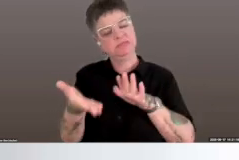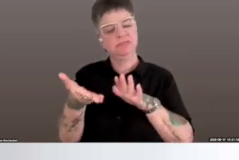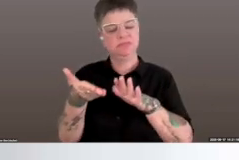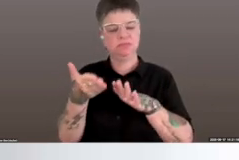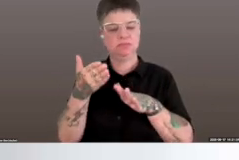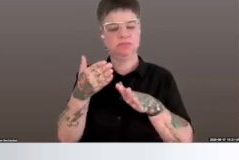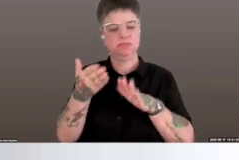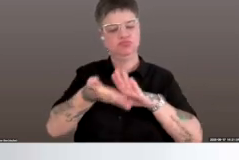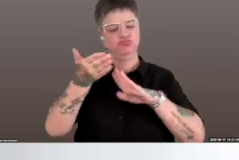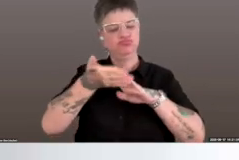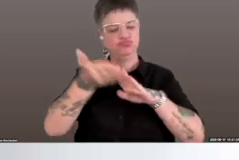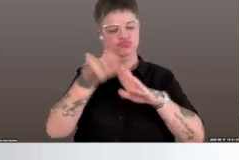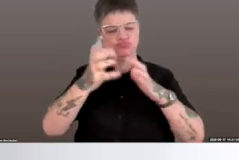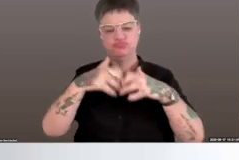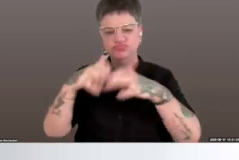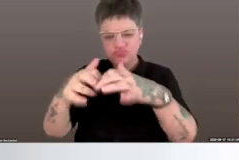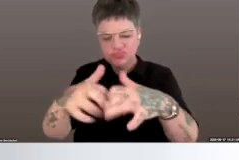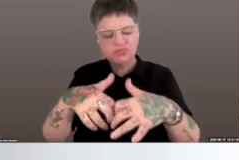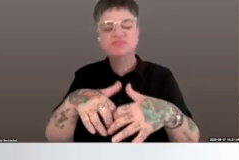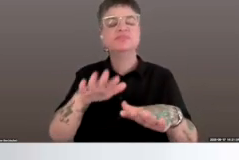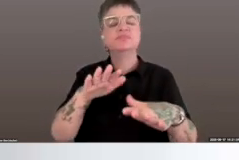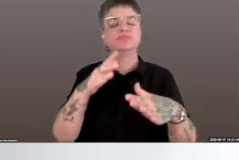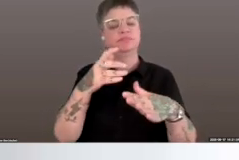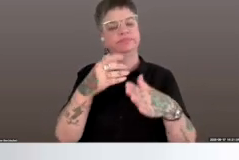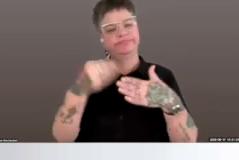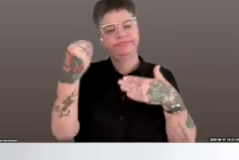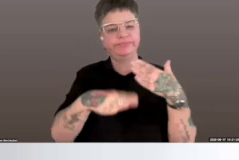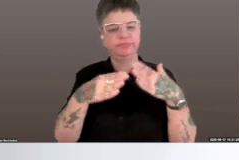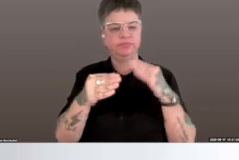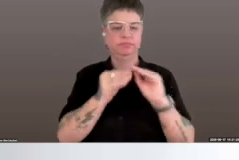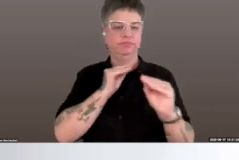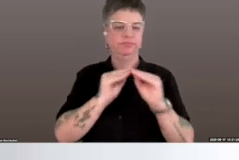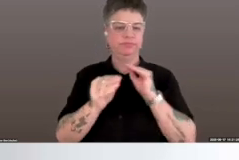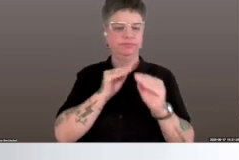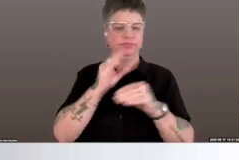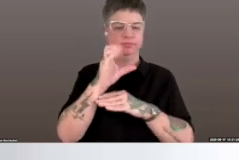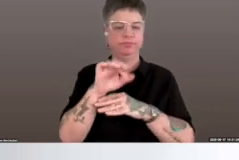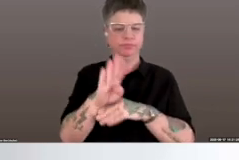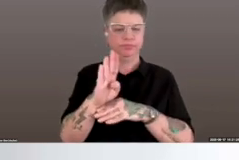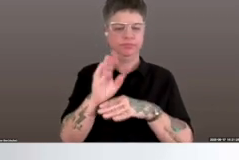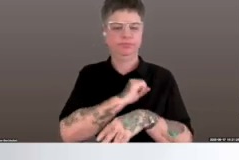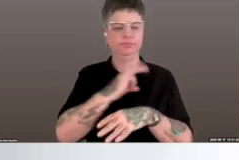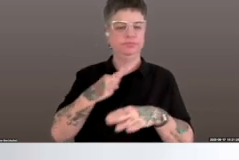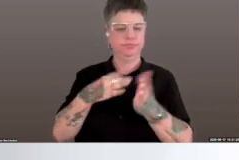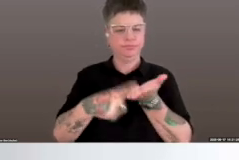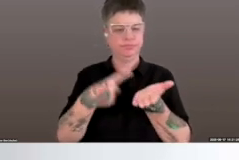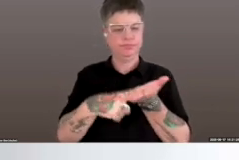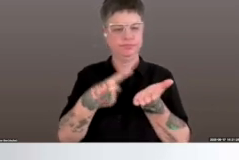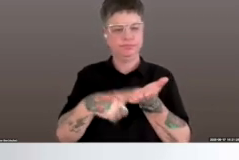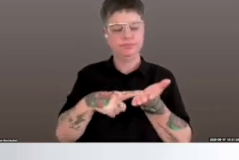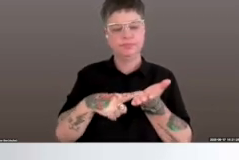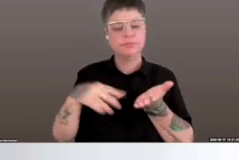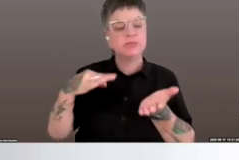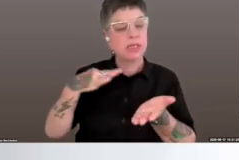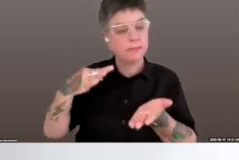depreciation, and costly repairs. In our last 2 public work groups, CARB staff discussed eligibility, policies,